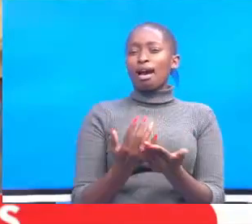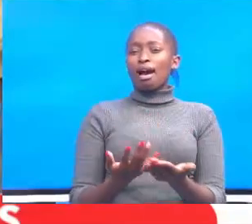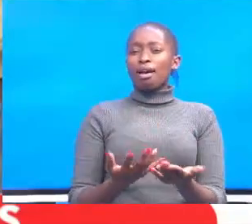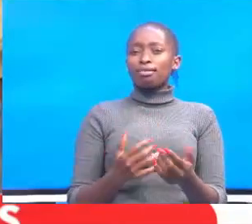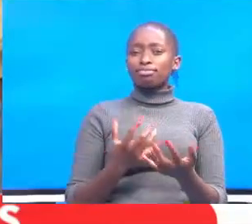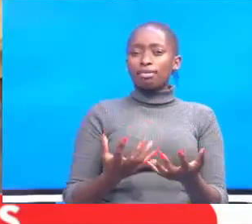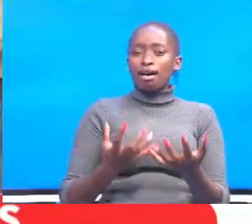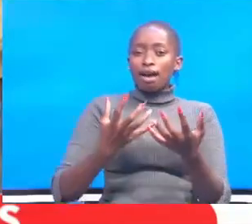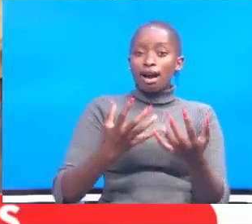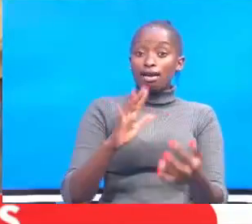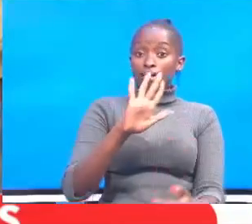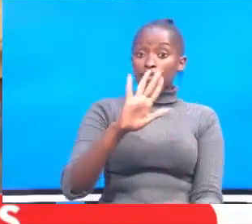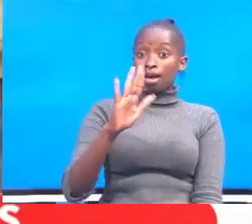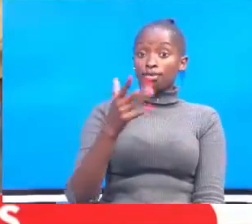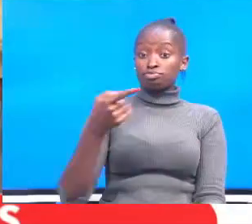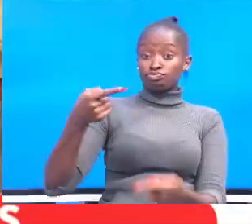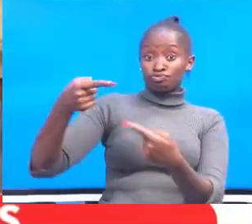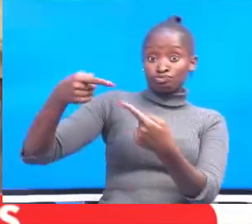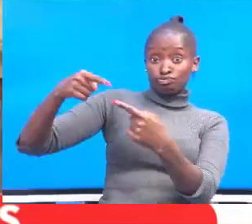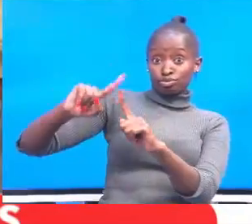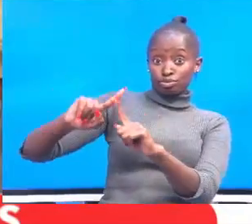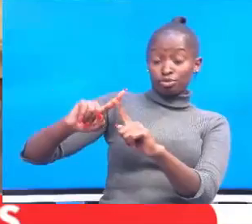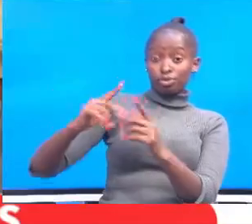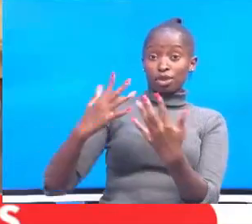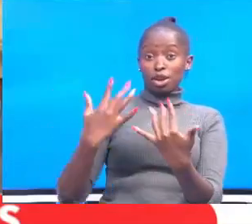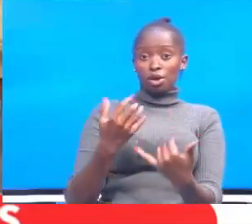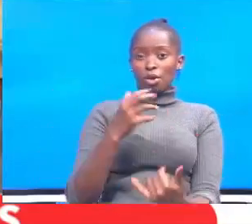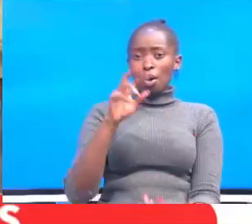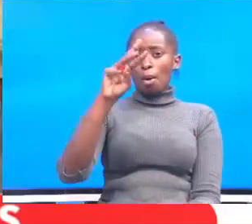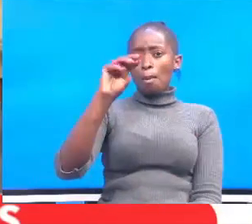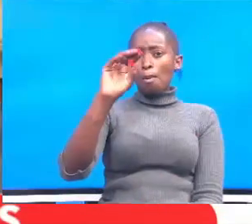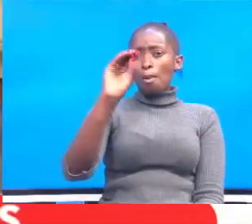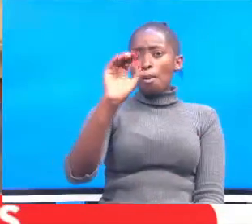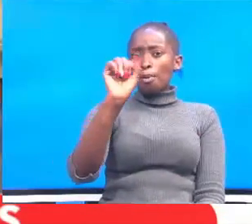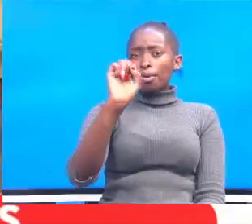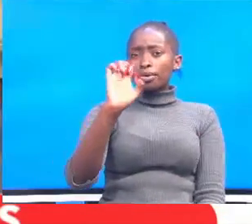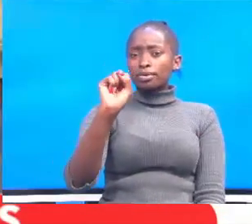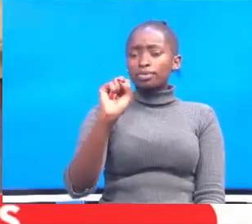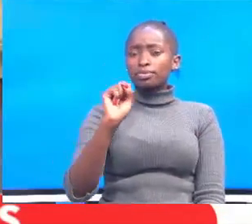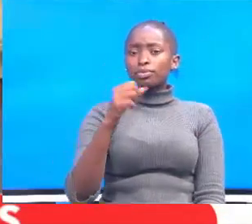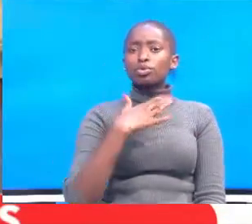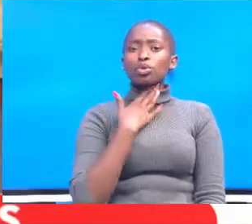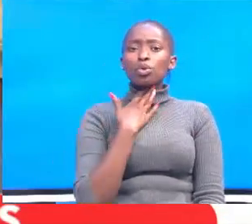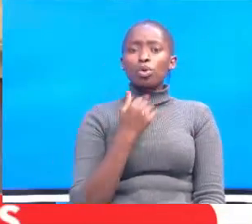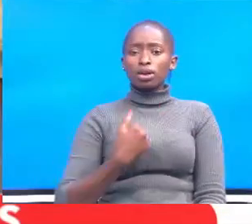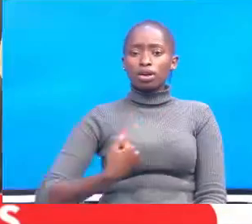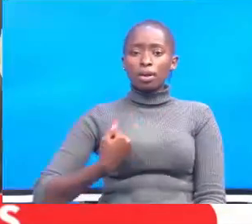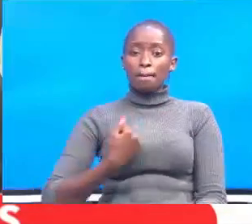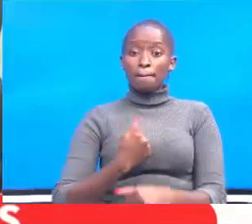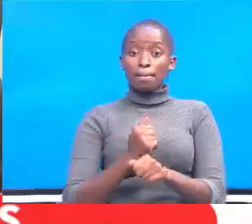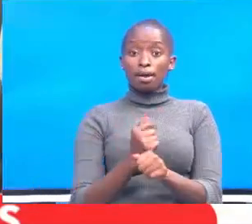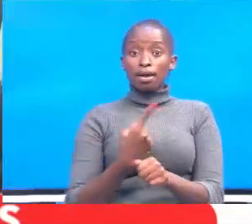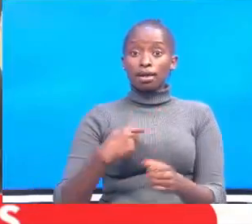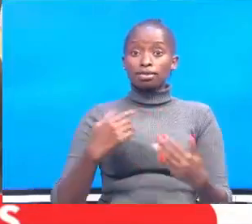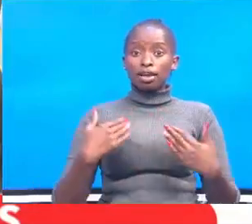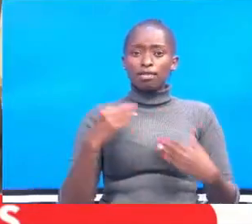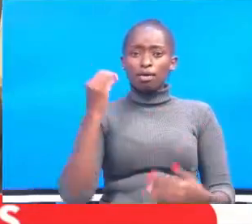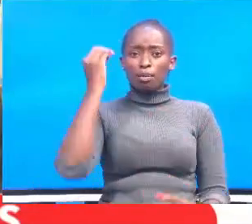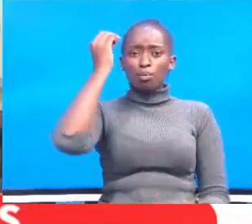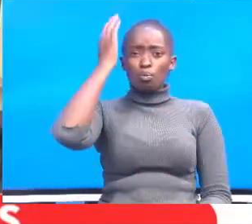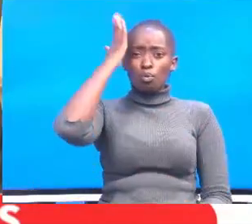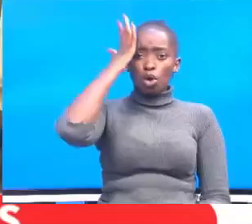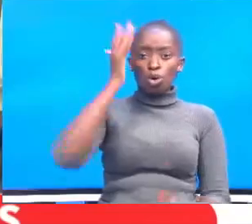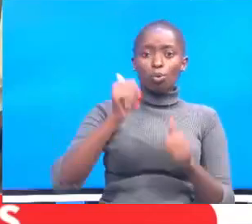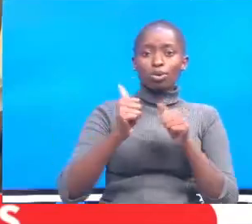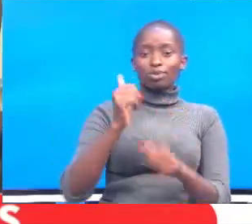Kuria, we know you want to recruit some memories which are not good for you. Sisi tuko na freedom.